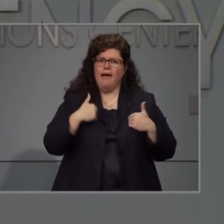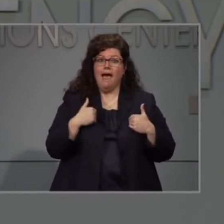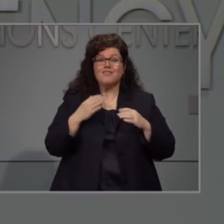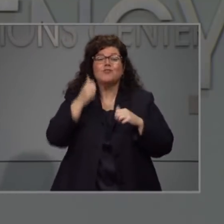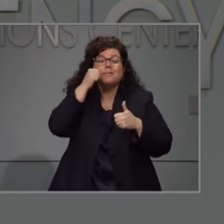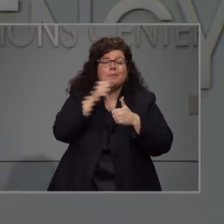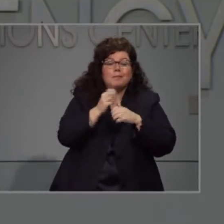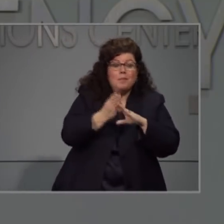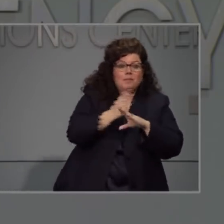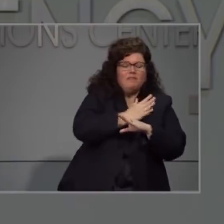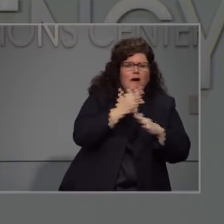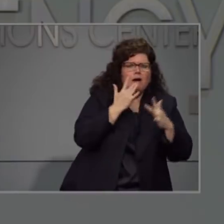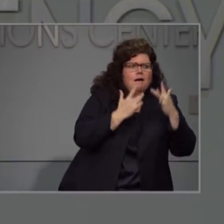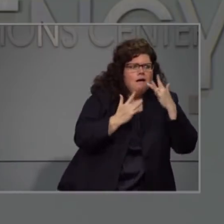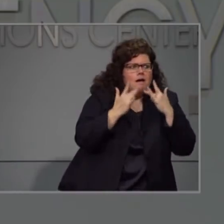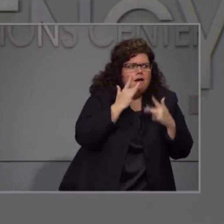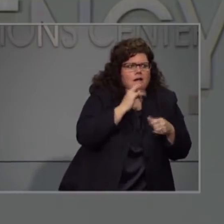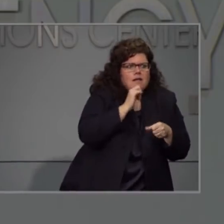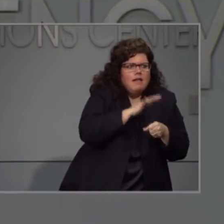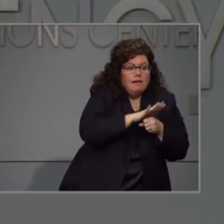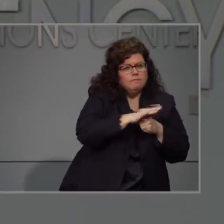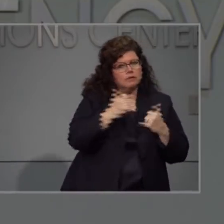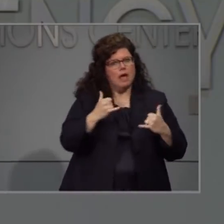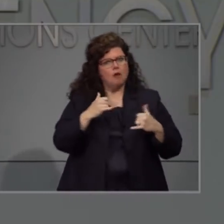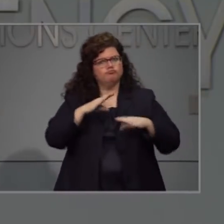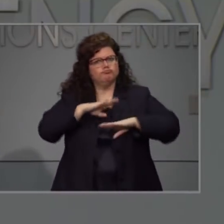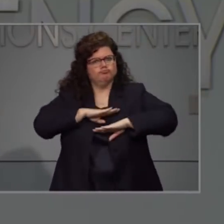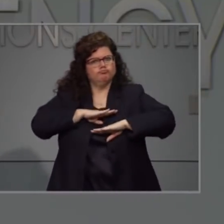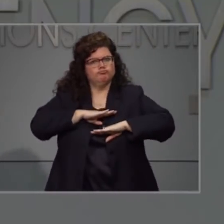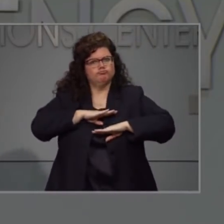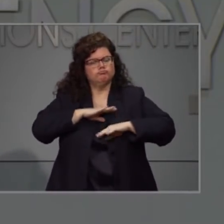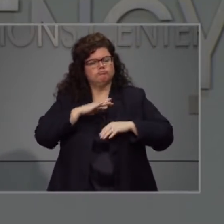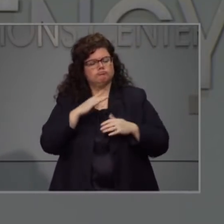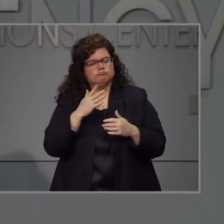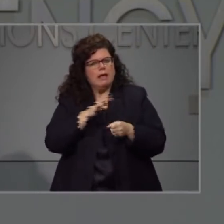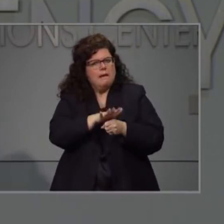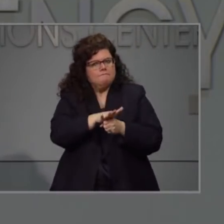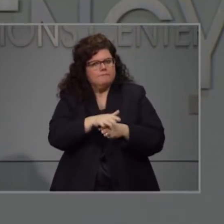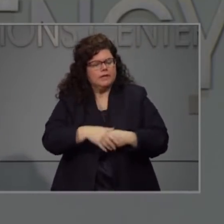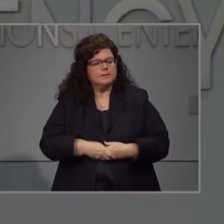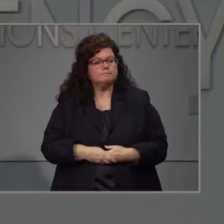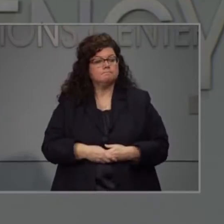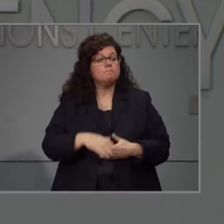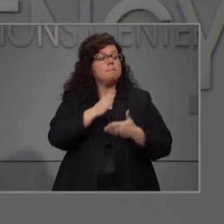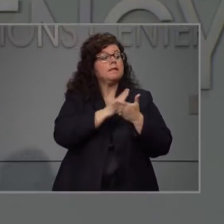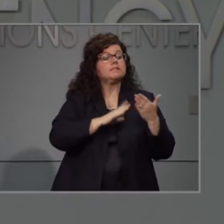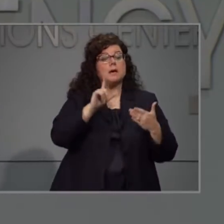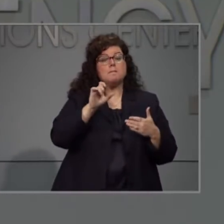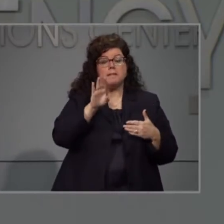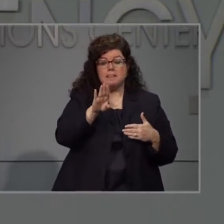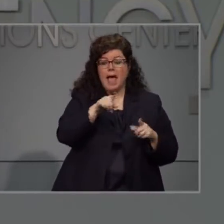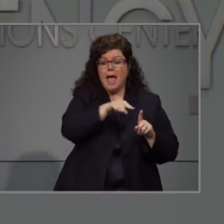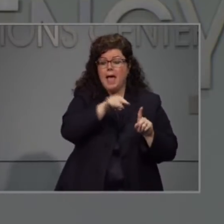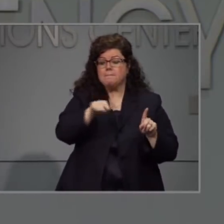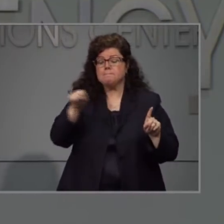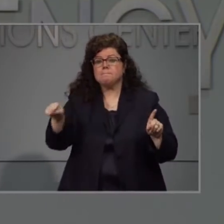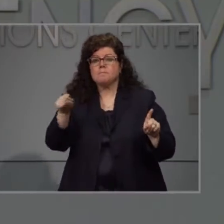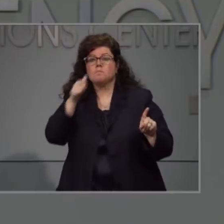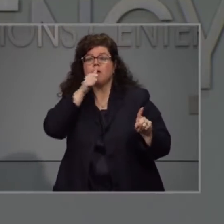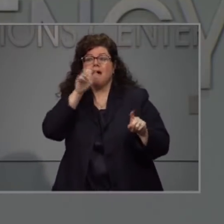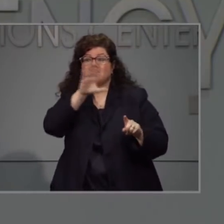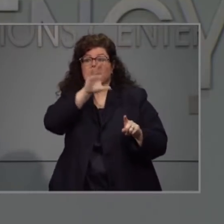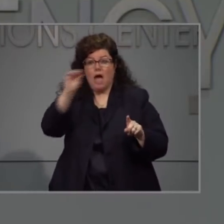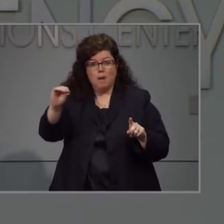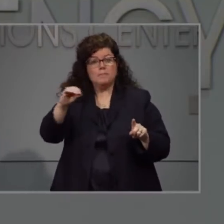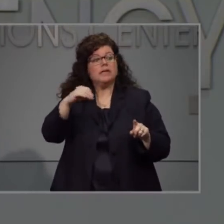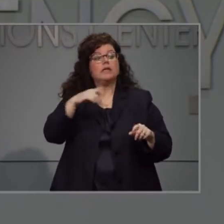had been in the past. What we have heard from some of our hospital laboratories is that some of their private vendors are not coming